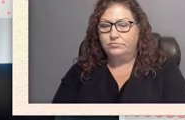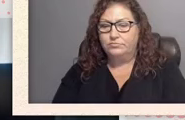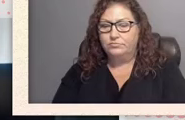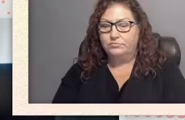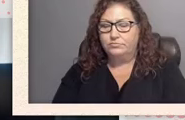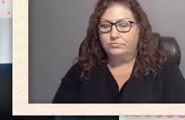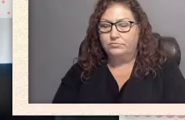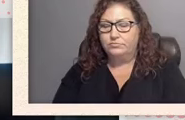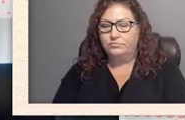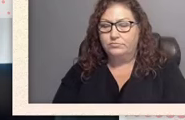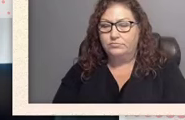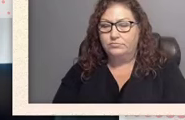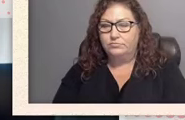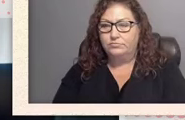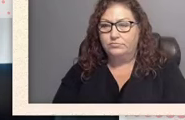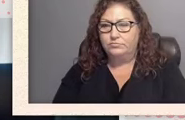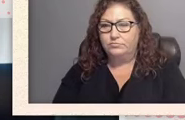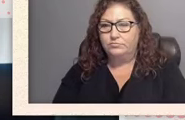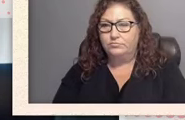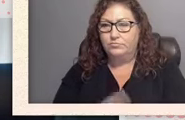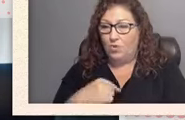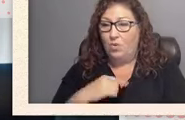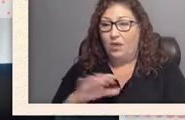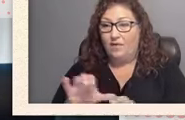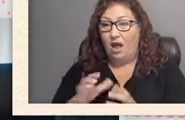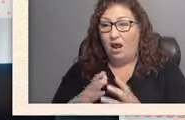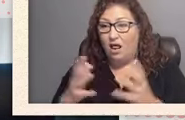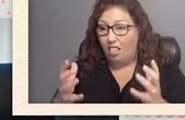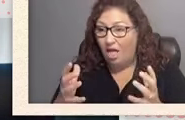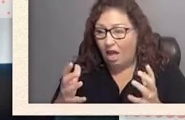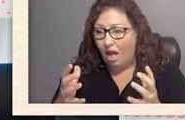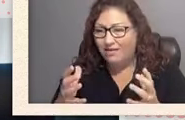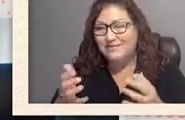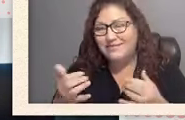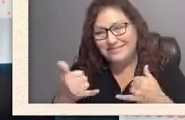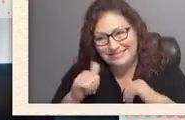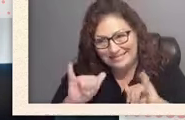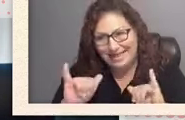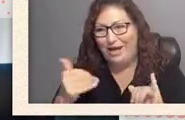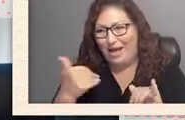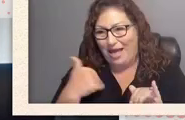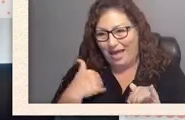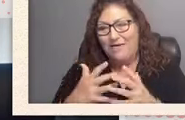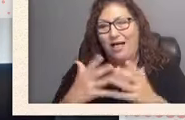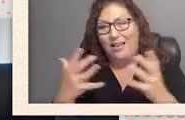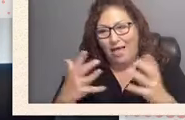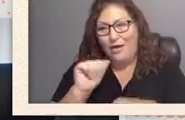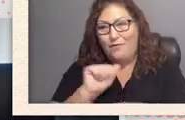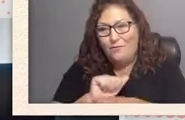Although we've done a great deal, there's still much more work to be done.